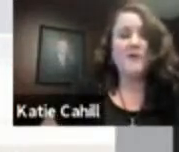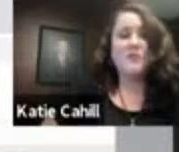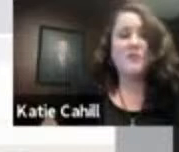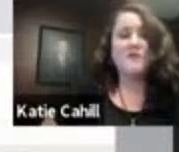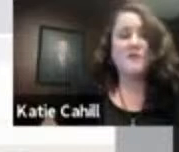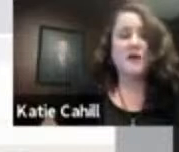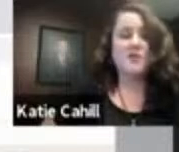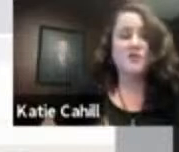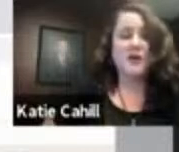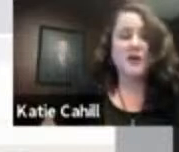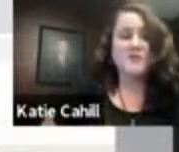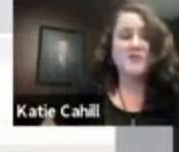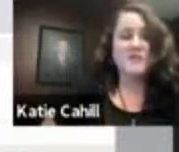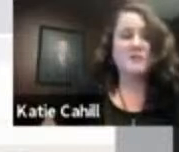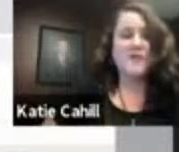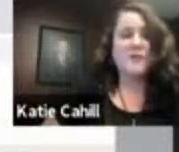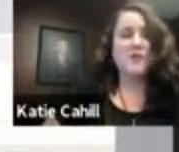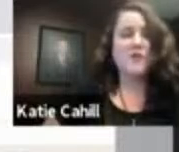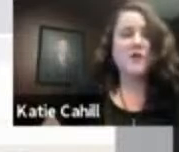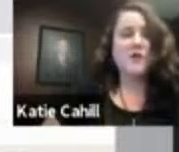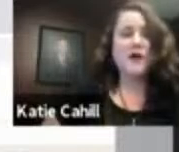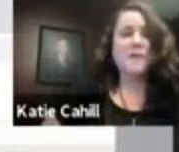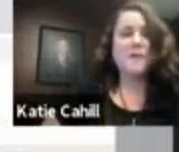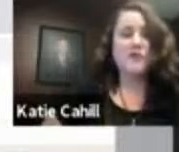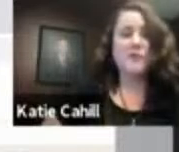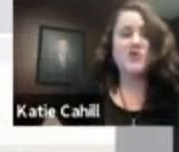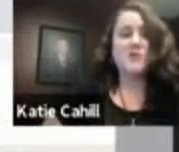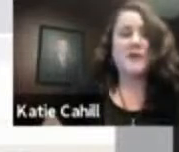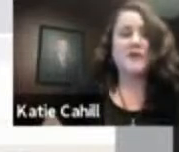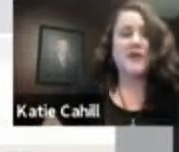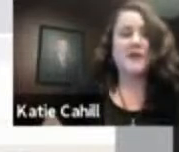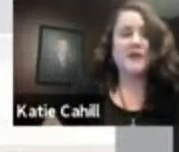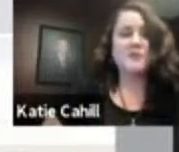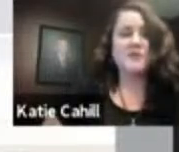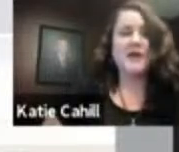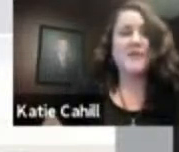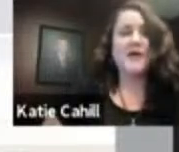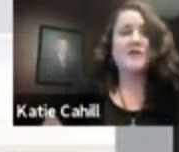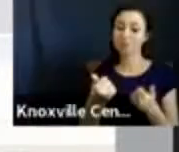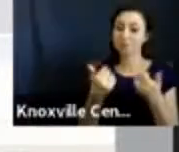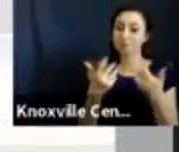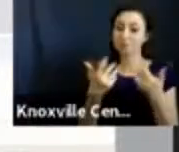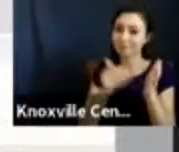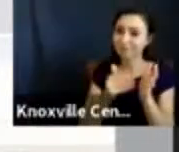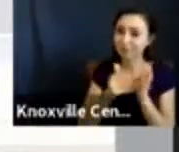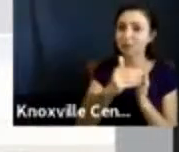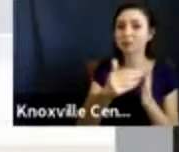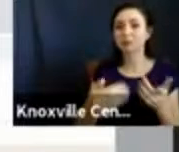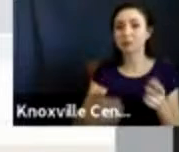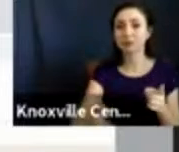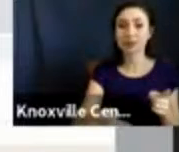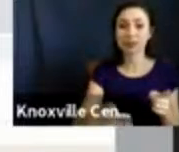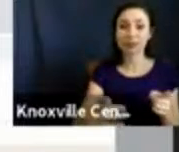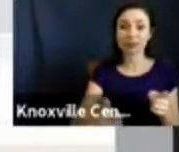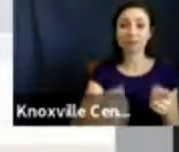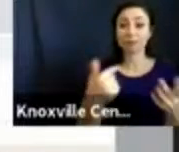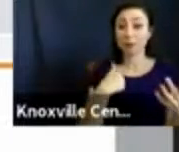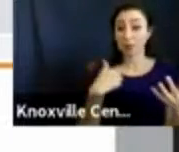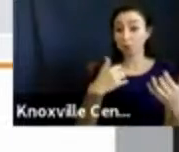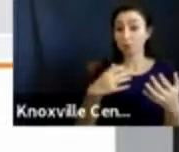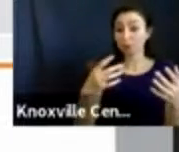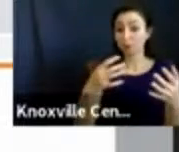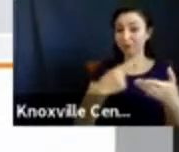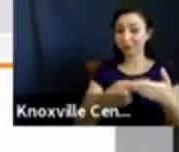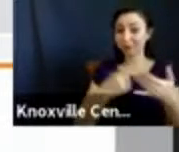policy briefs, which we try and update as possible, information about the experts, and then what I'm going to speak about this evening, which is the Tennessee